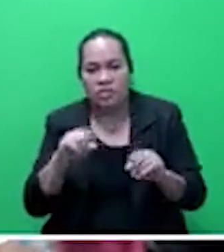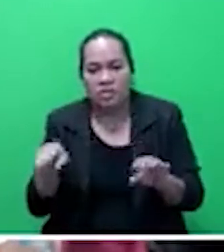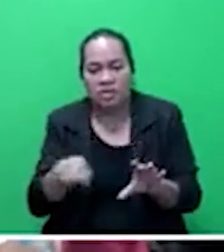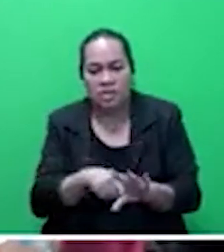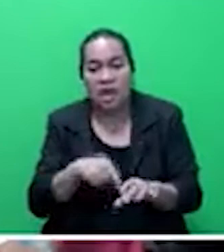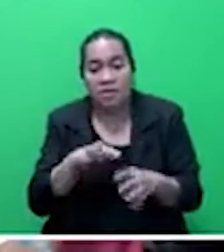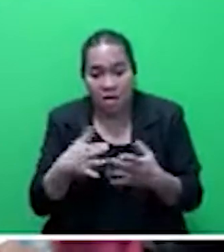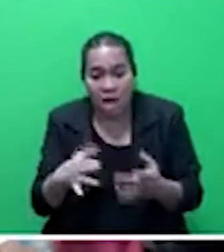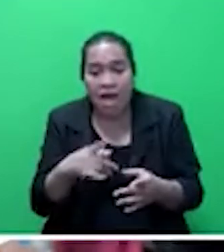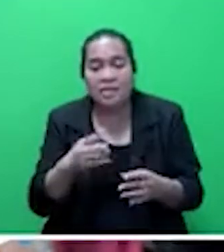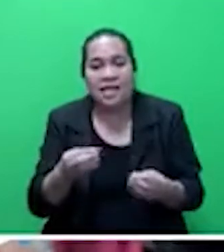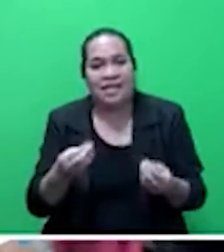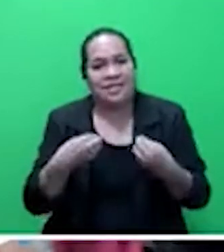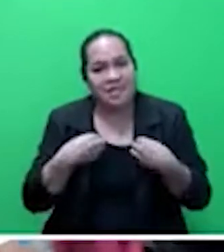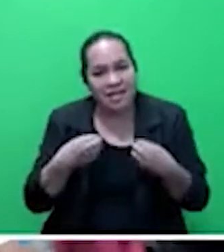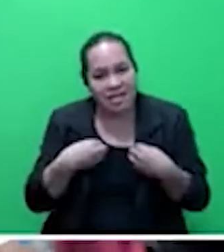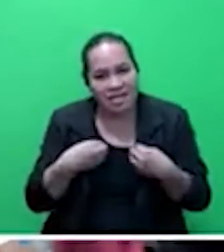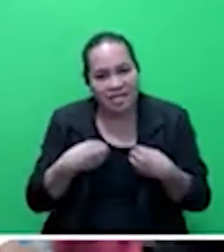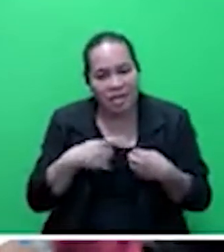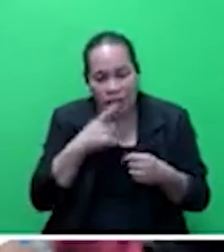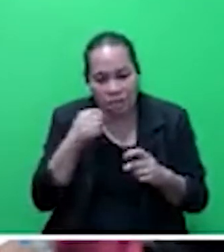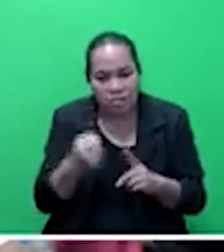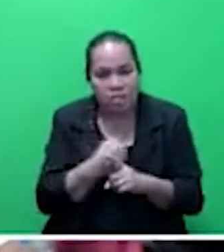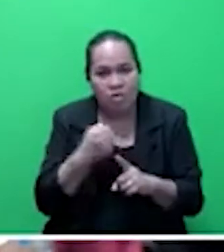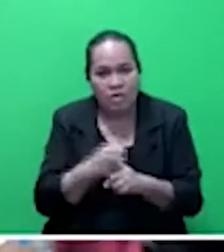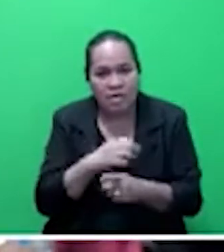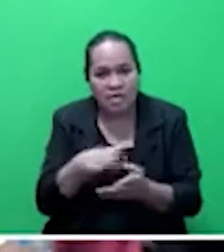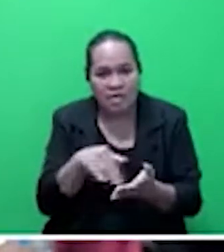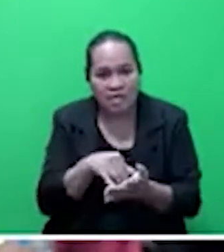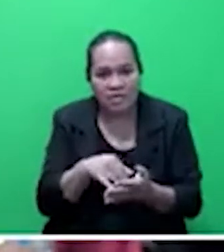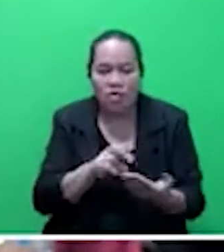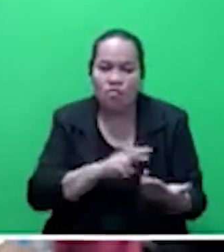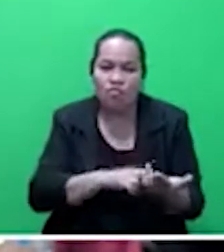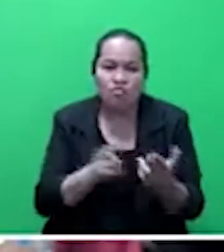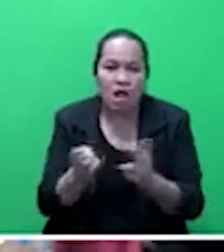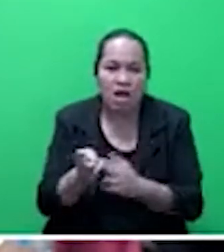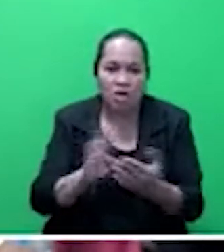business incubation with promoting centers and rural communities.